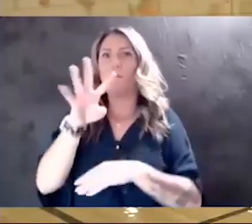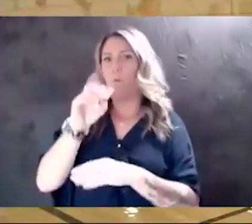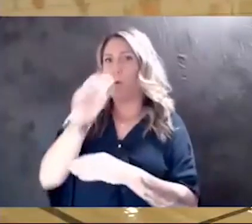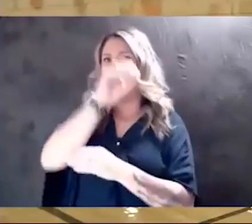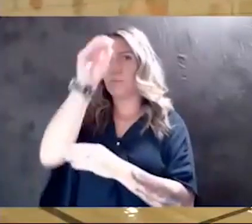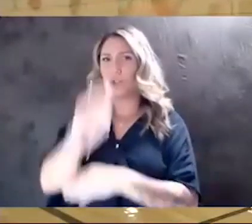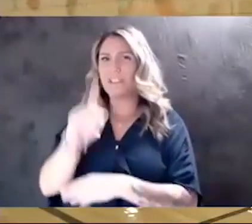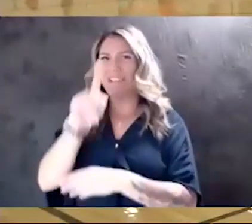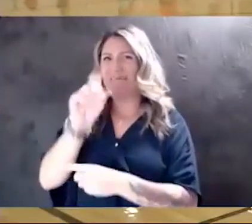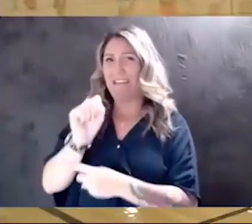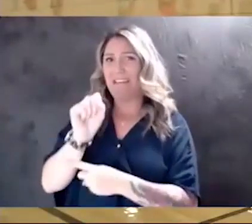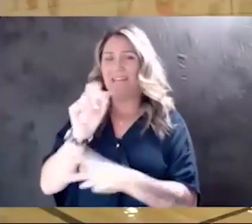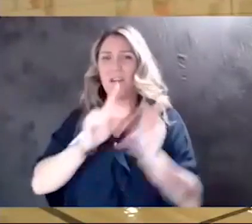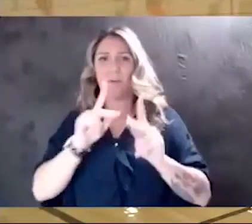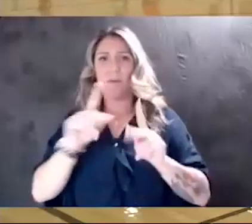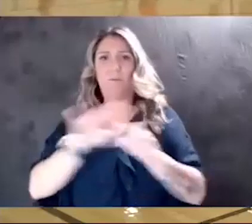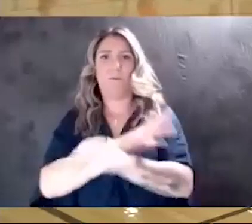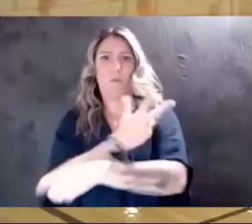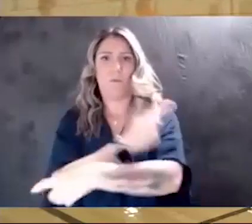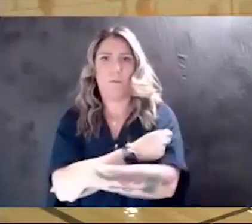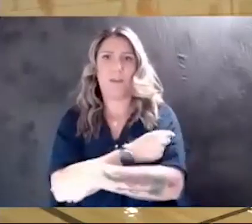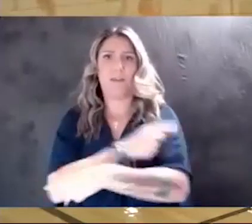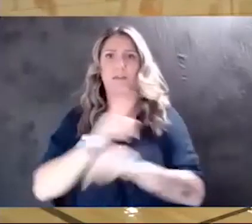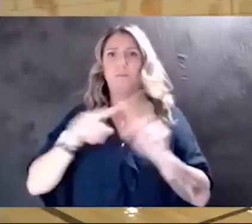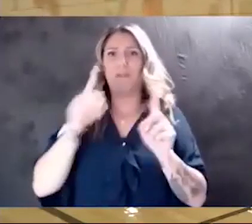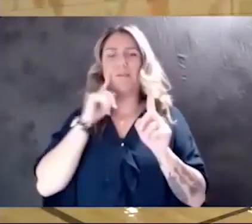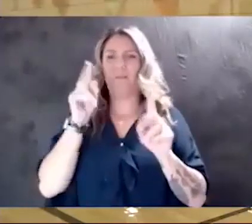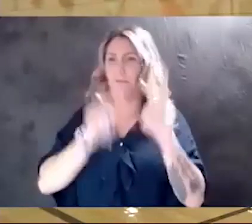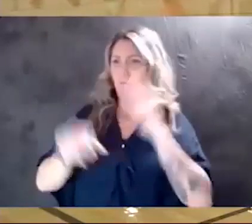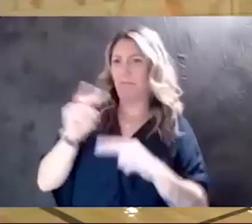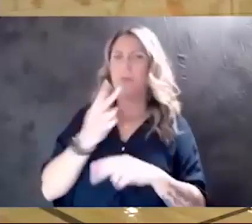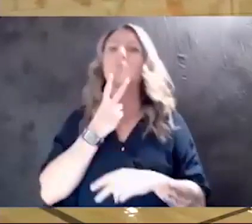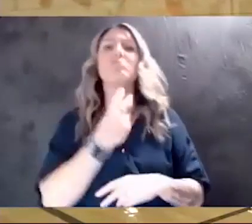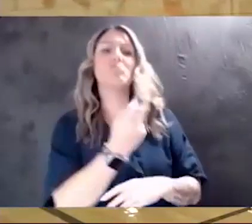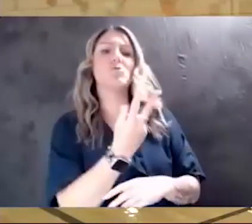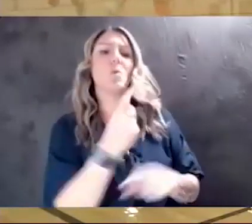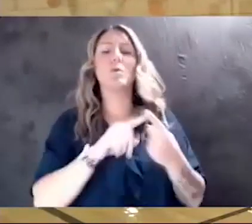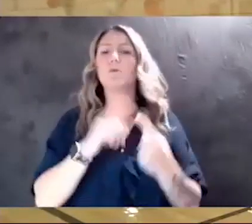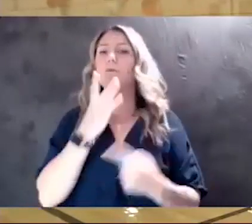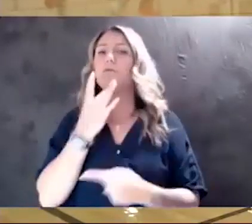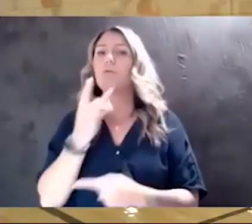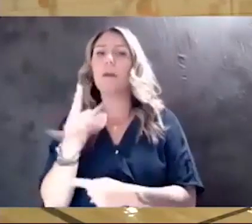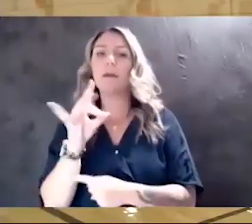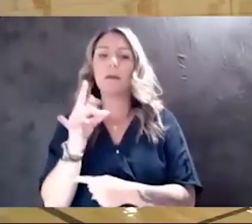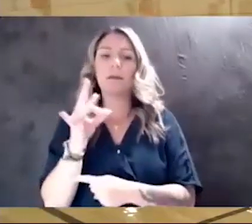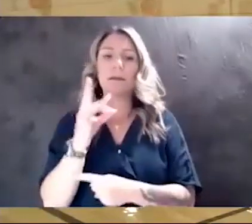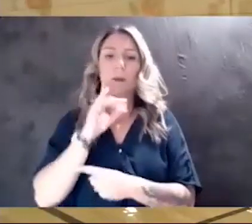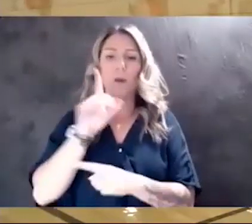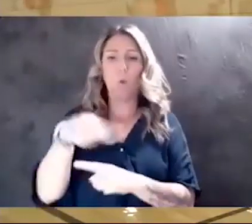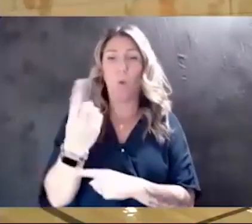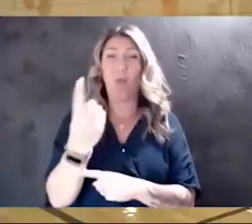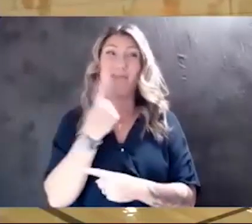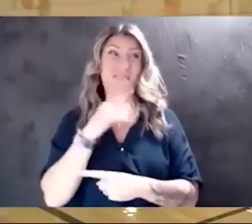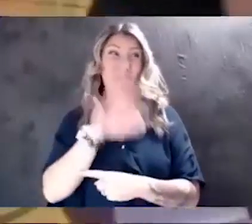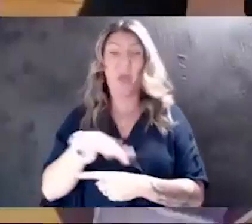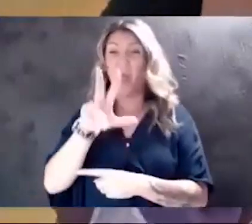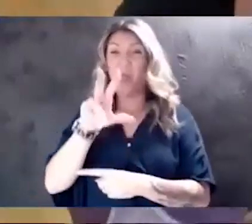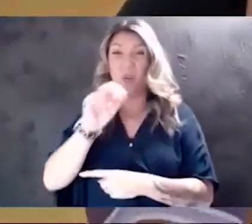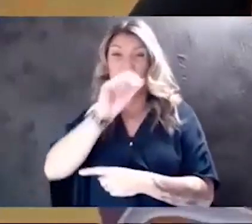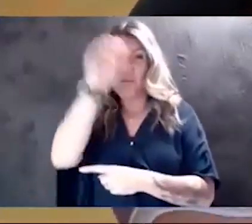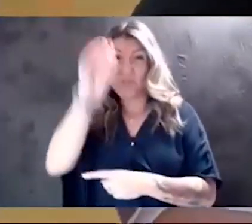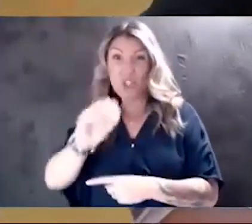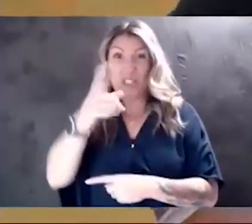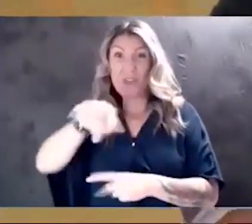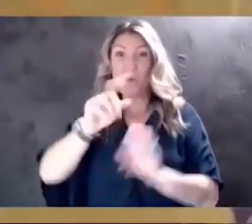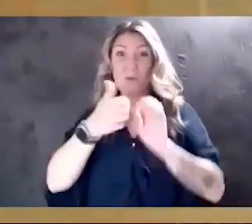fully vaccinated. Yet, if you look at the 12 to 18 age group, only about 30% are vaccinated. Those are the athletes that we